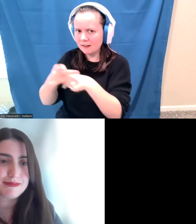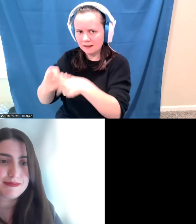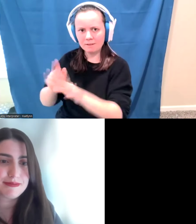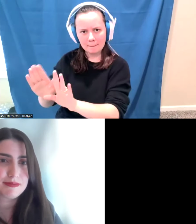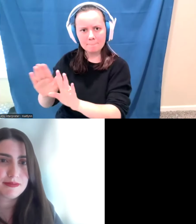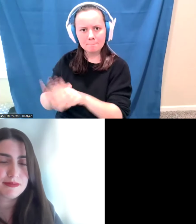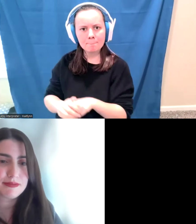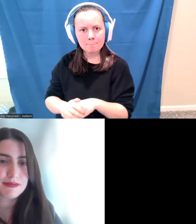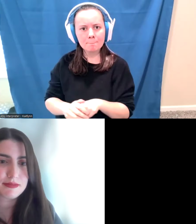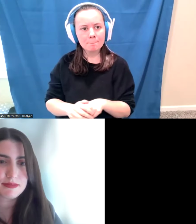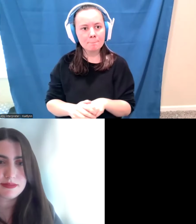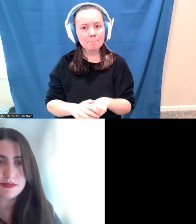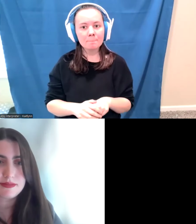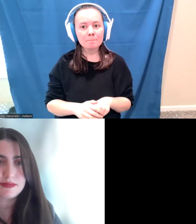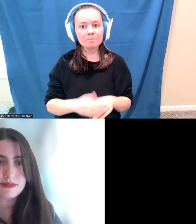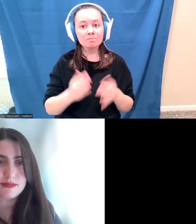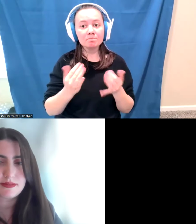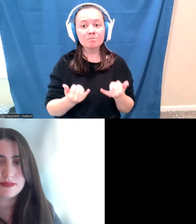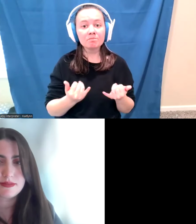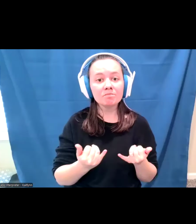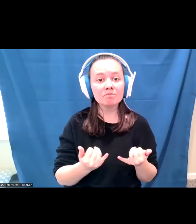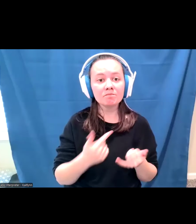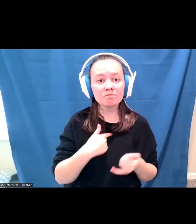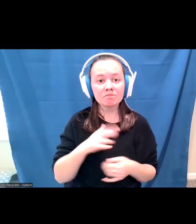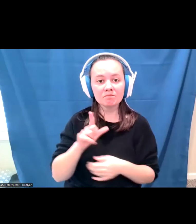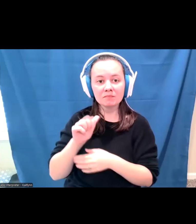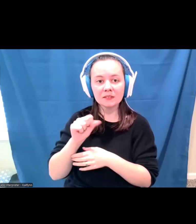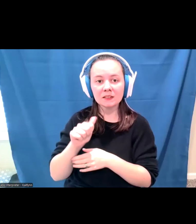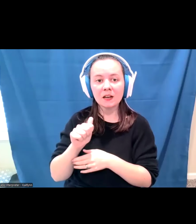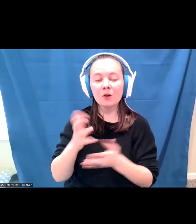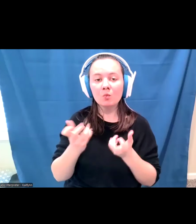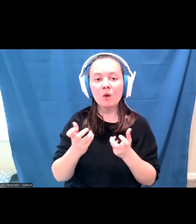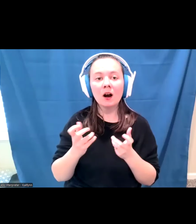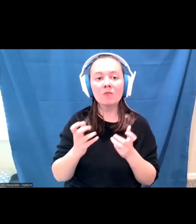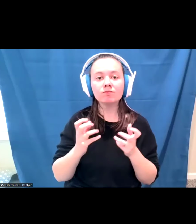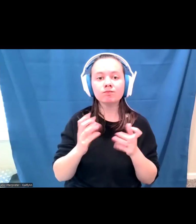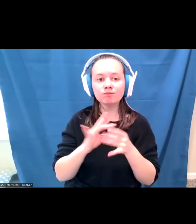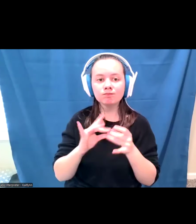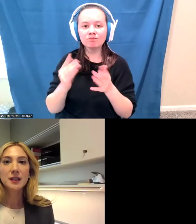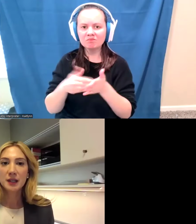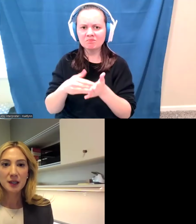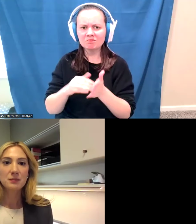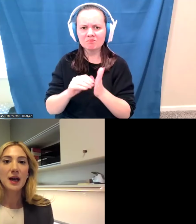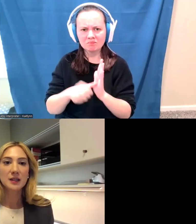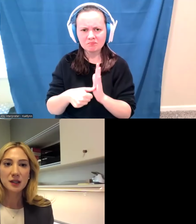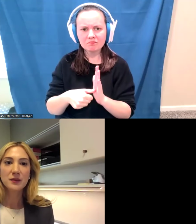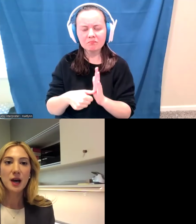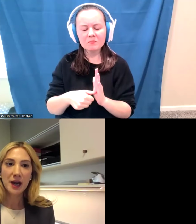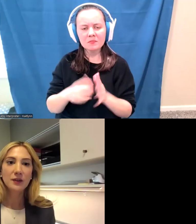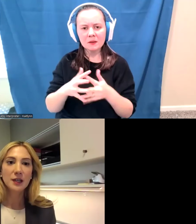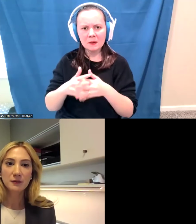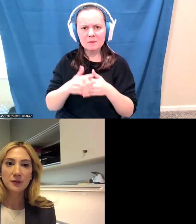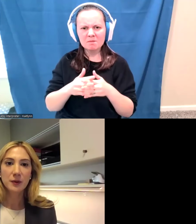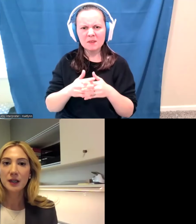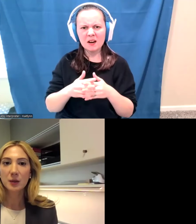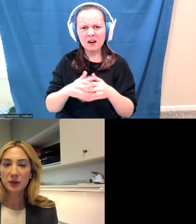And I'll echo everything the other panelists have said. And I'll add that Americans are feeling the impacts of not